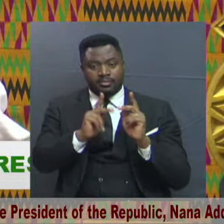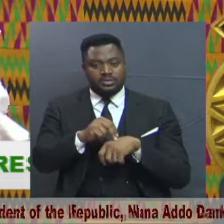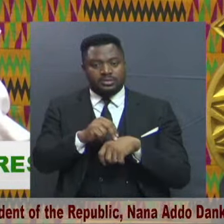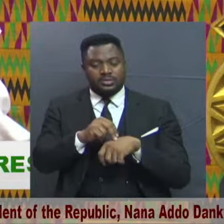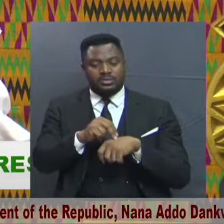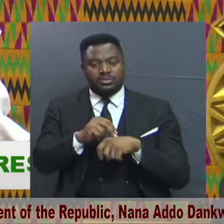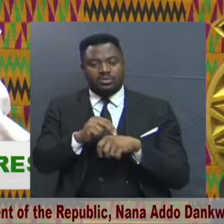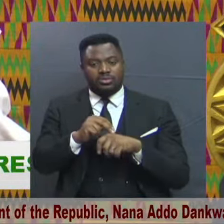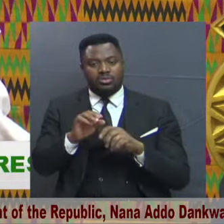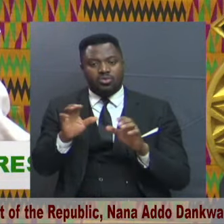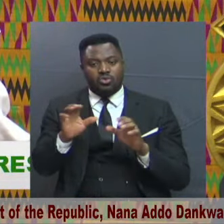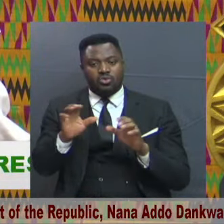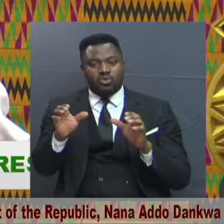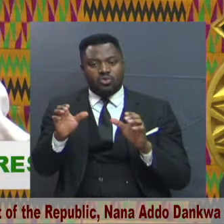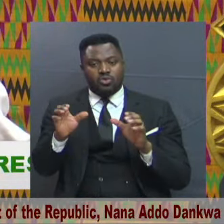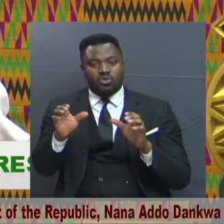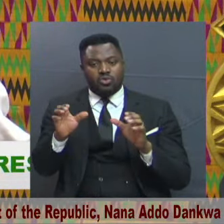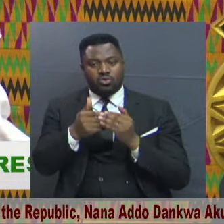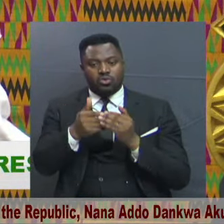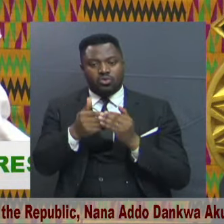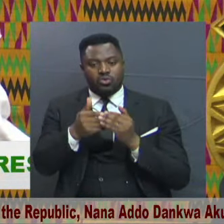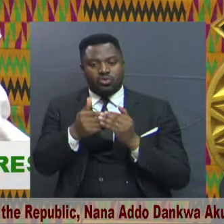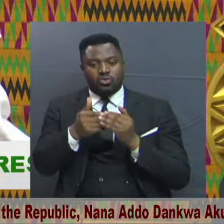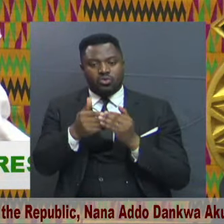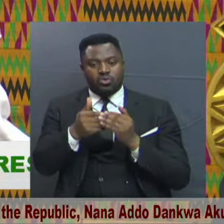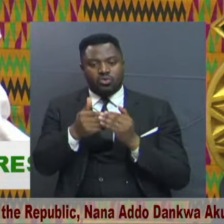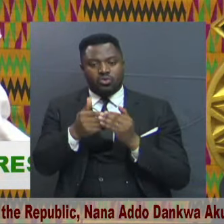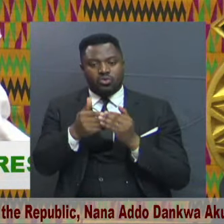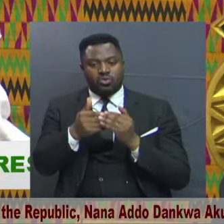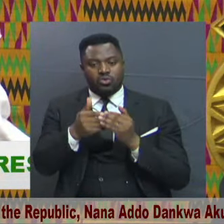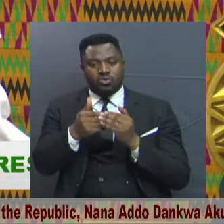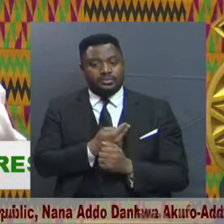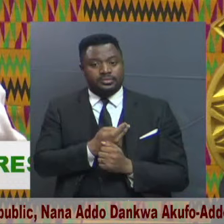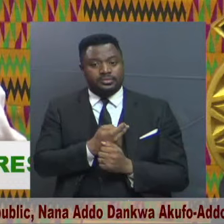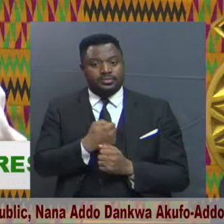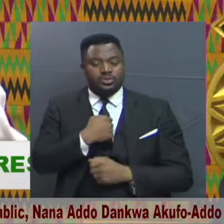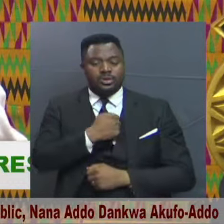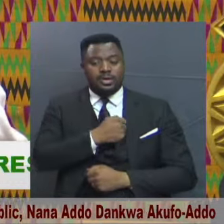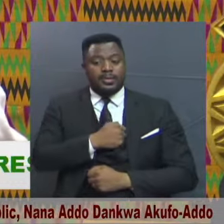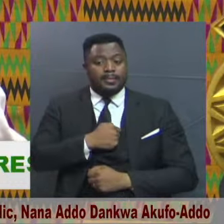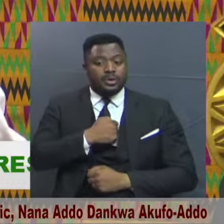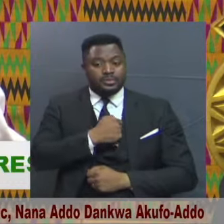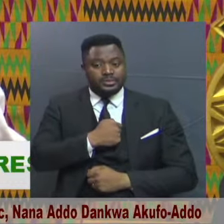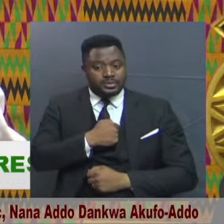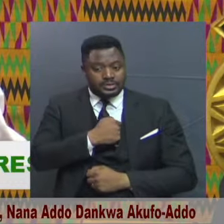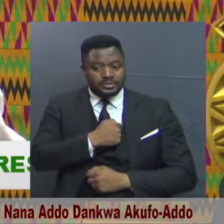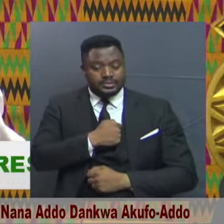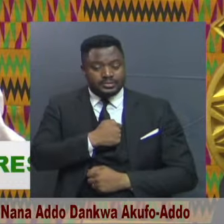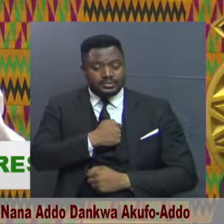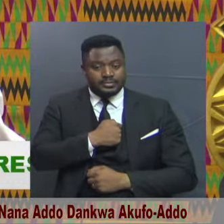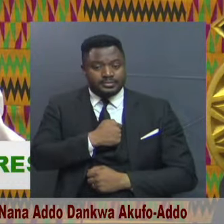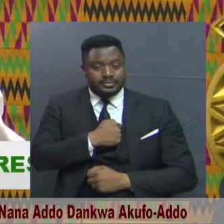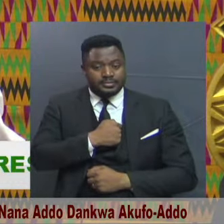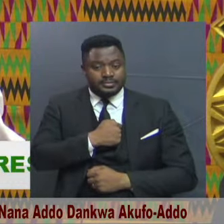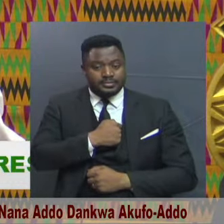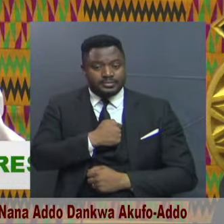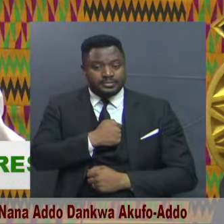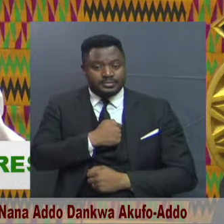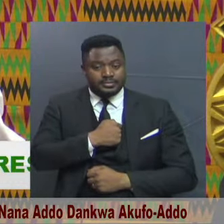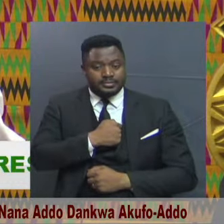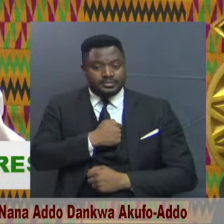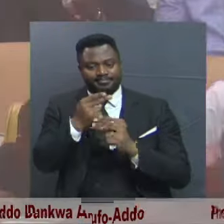convention they all here with us we apologize for the